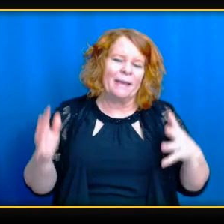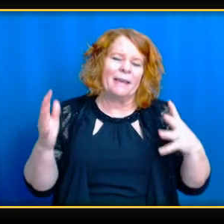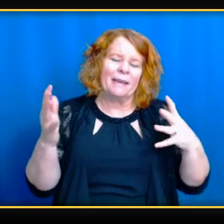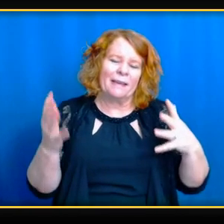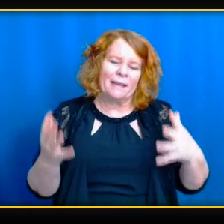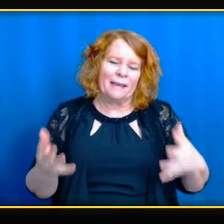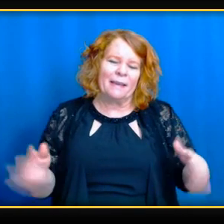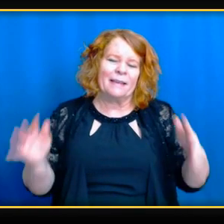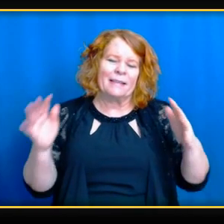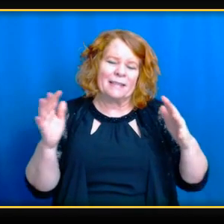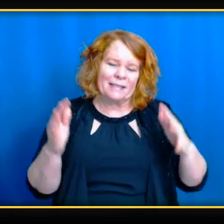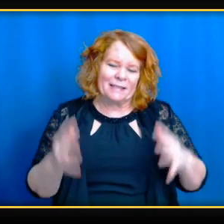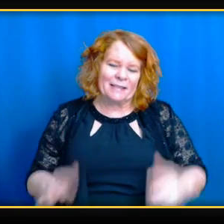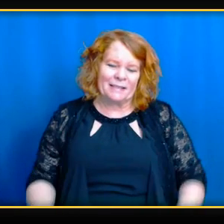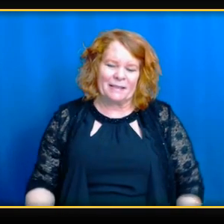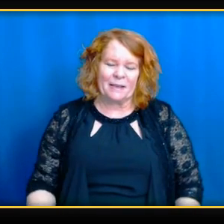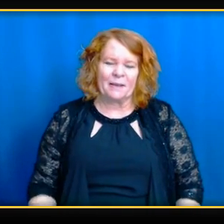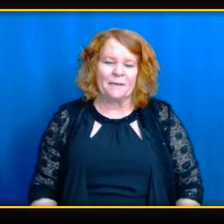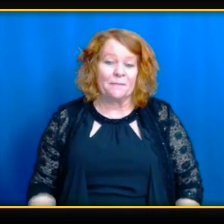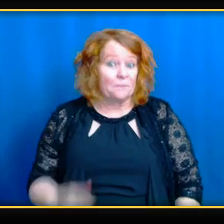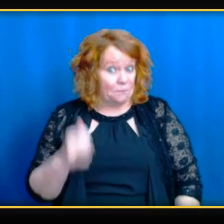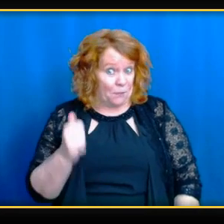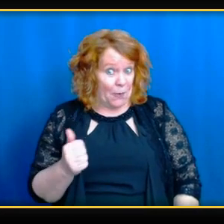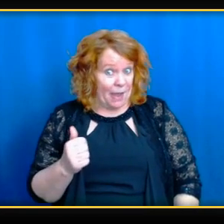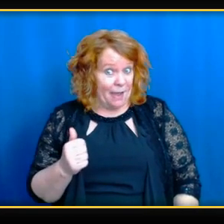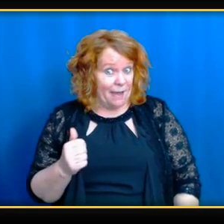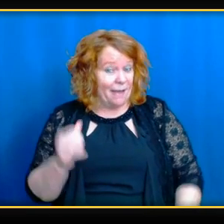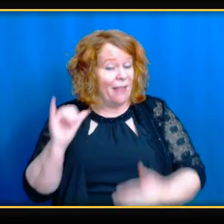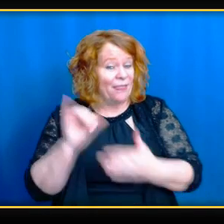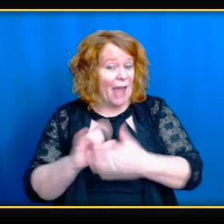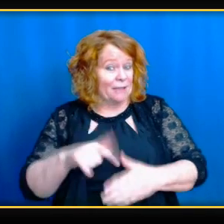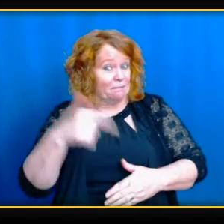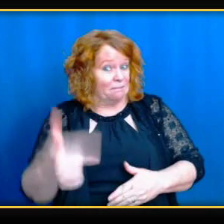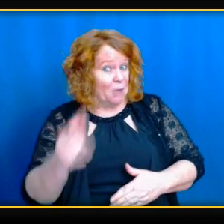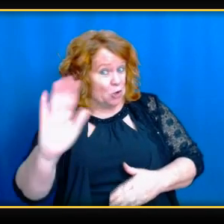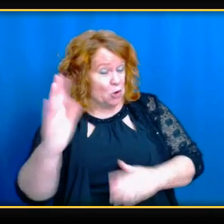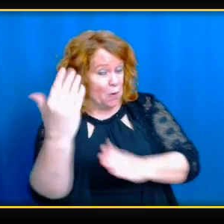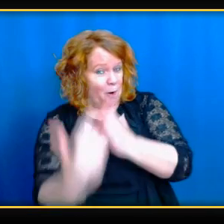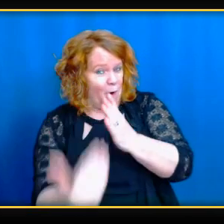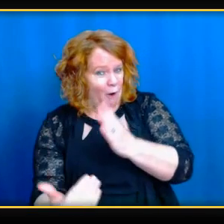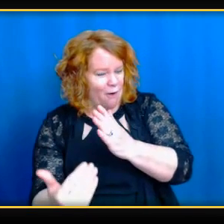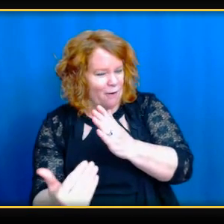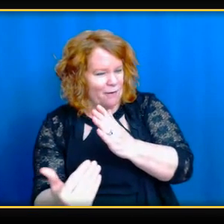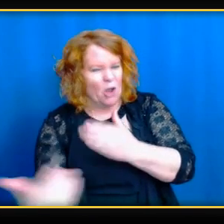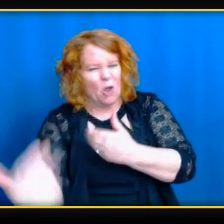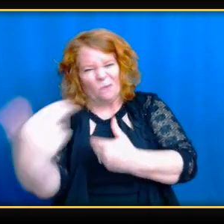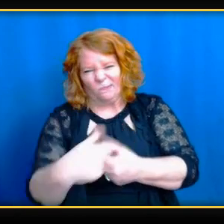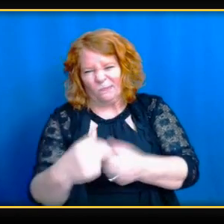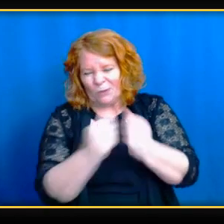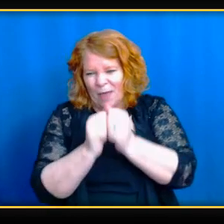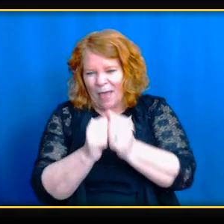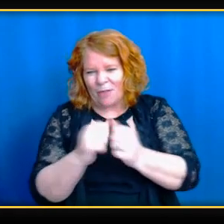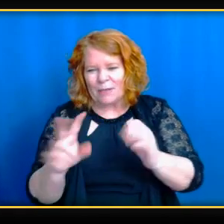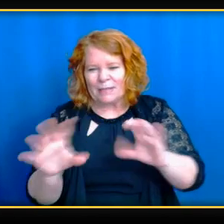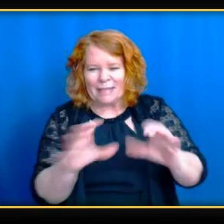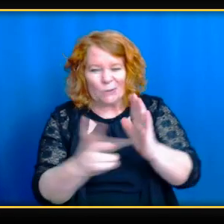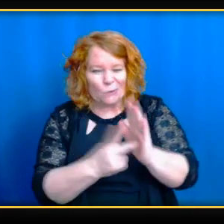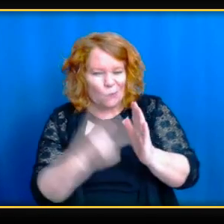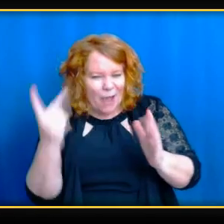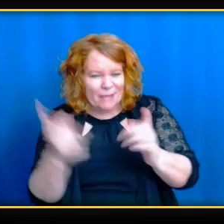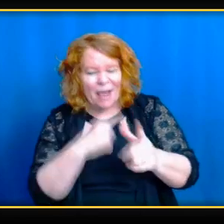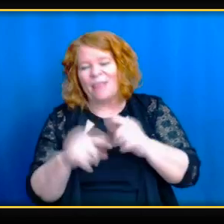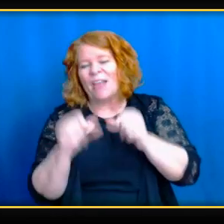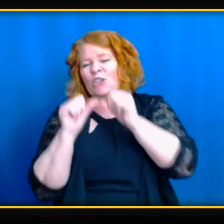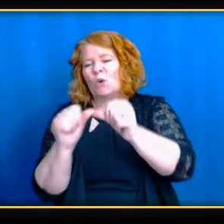wings." So that is what you're gonna sing with me. We're gonna come in together, sing it twice, and you are gonna keep singing that line at